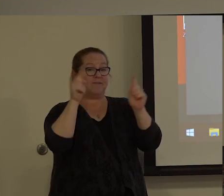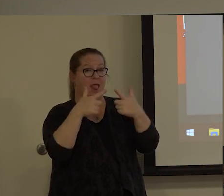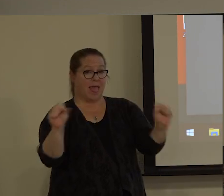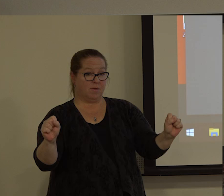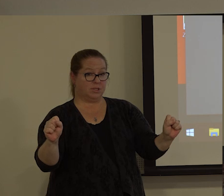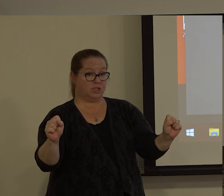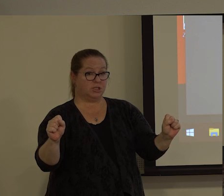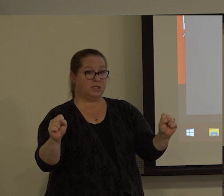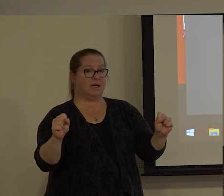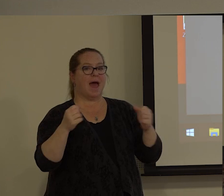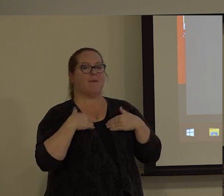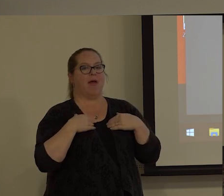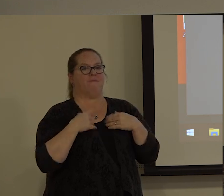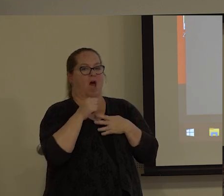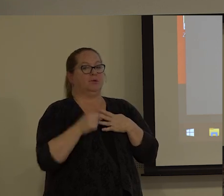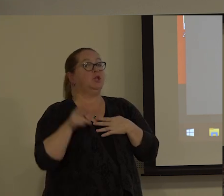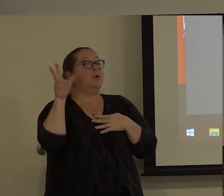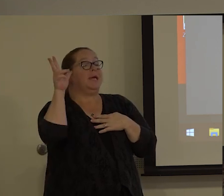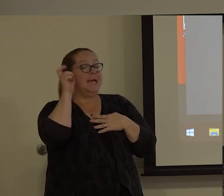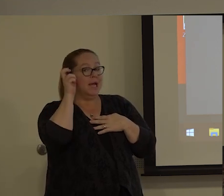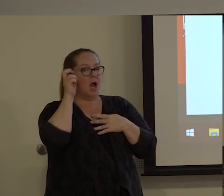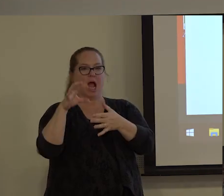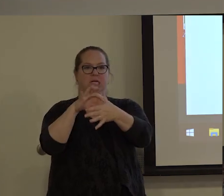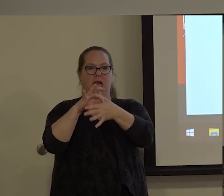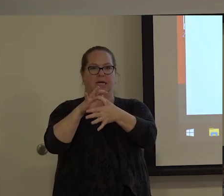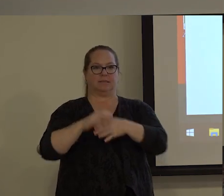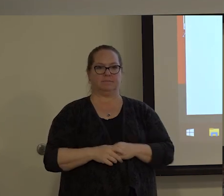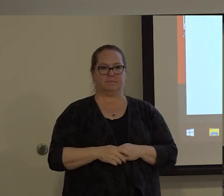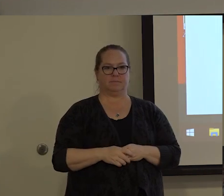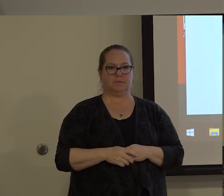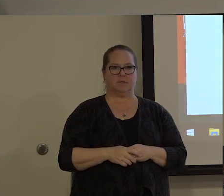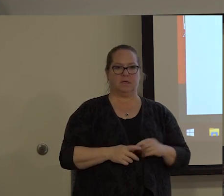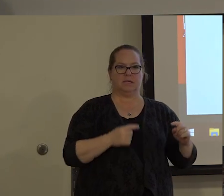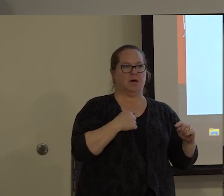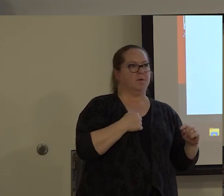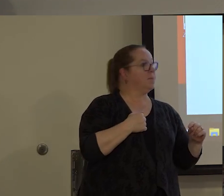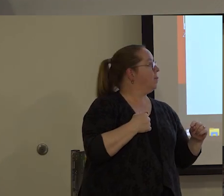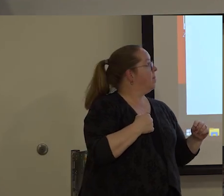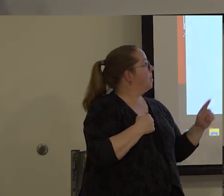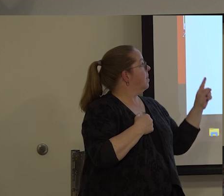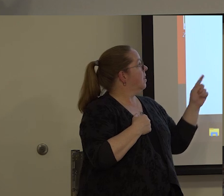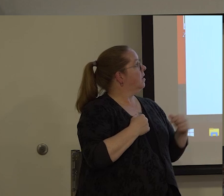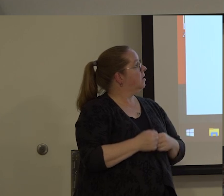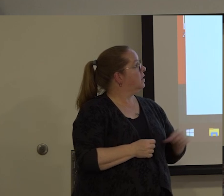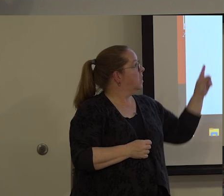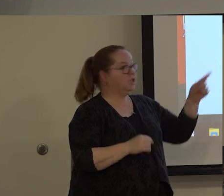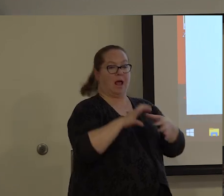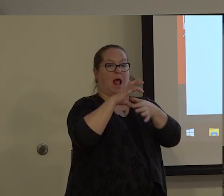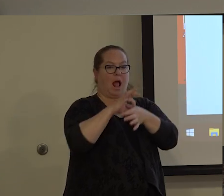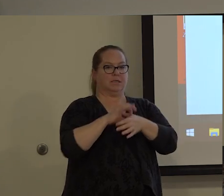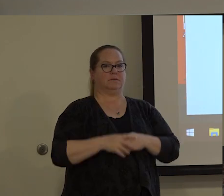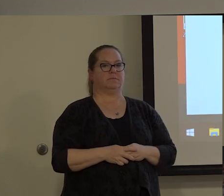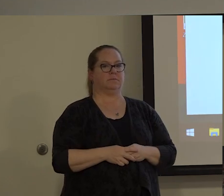the option to hear the word Content. in both languages. So let me just go, I think it's in here.